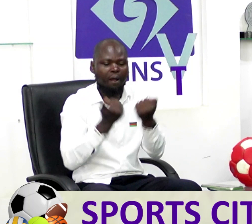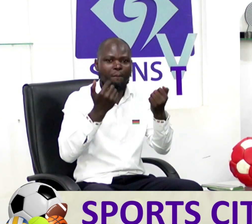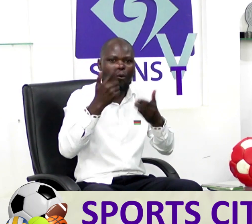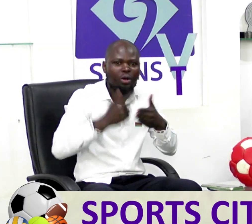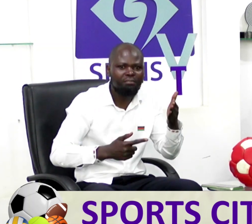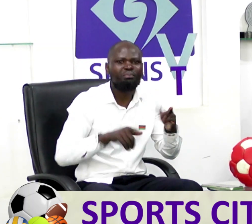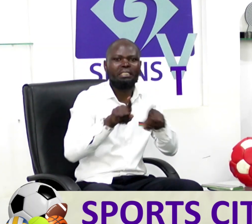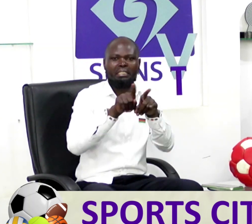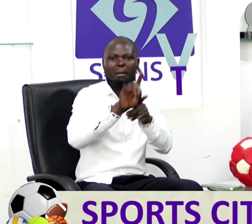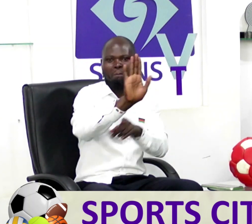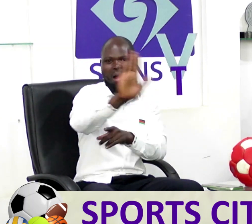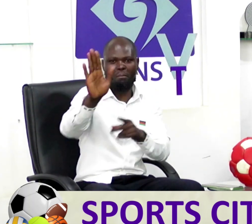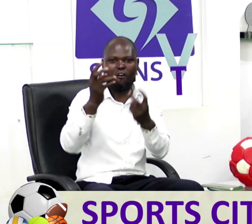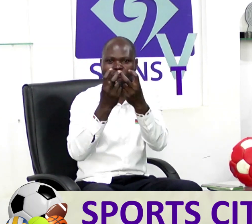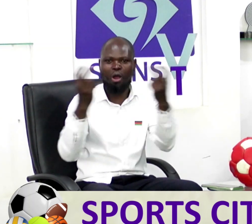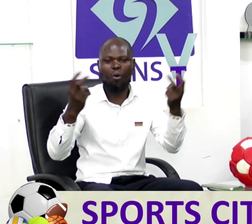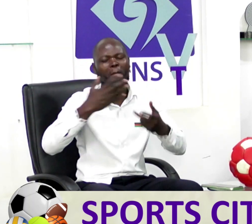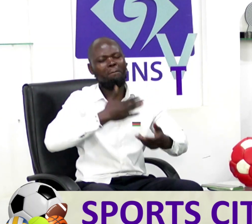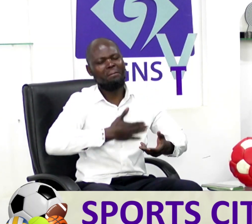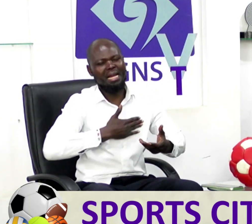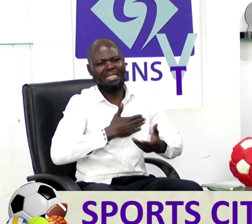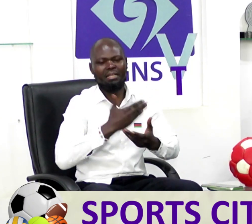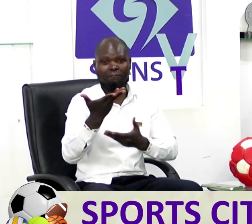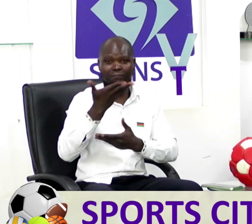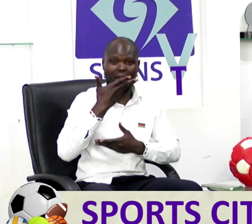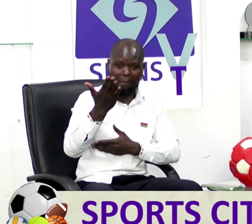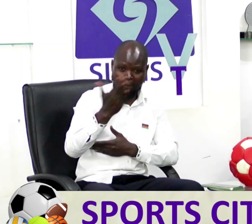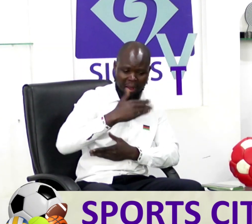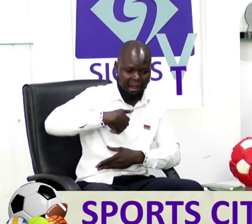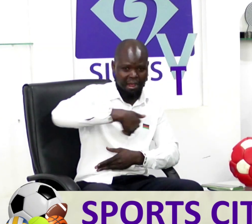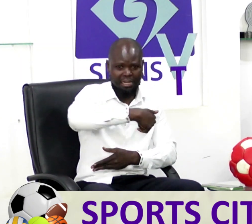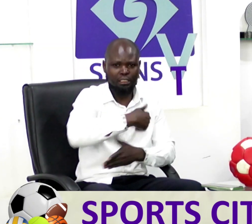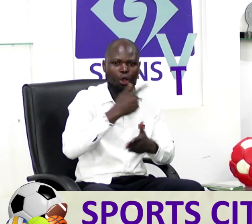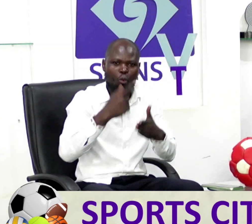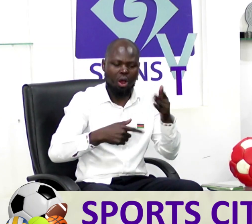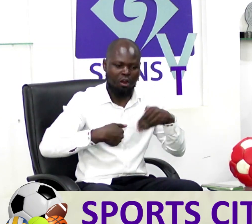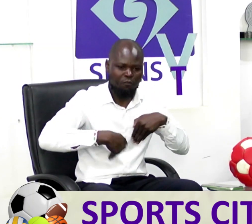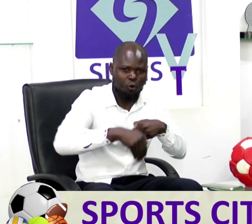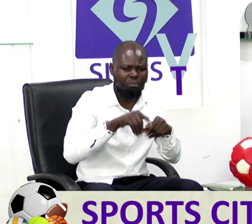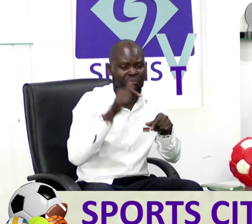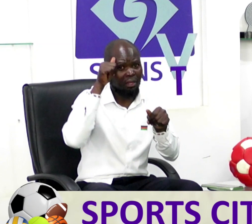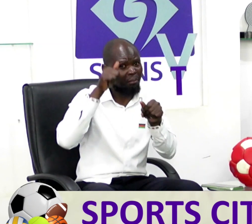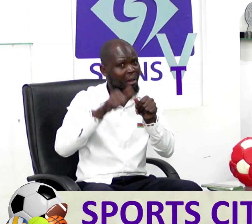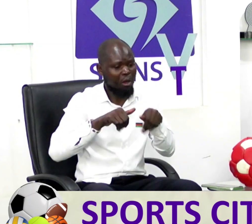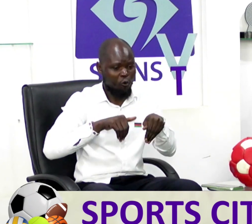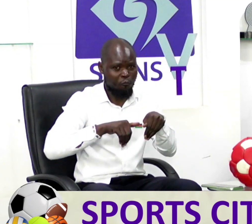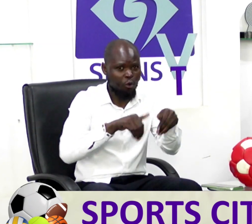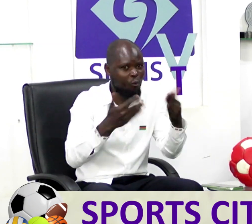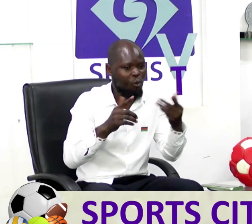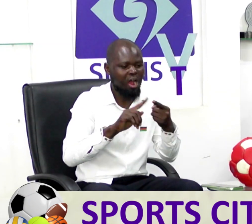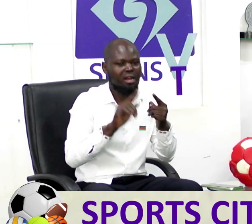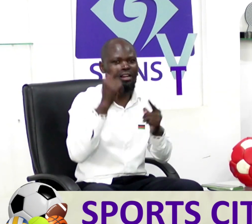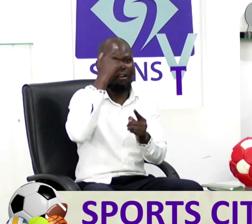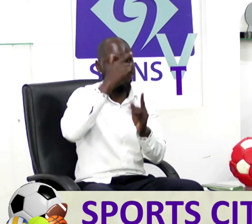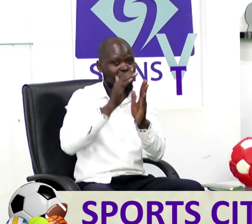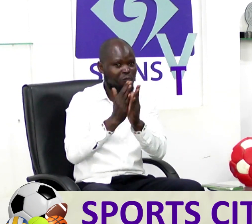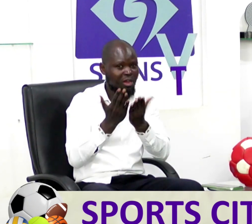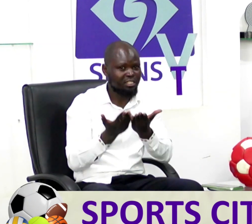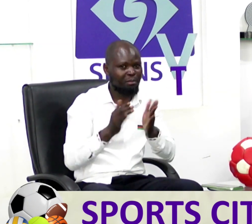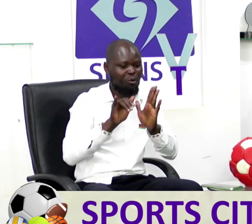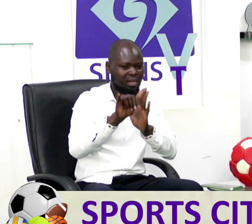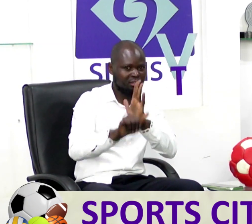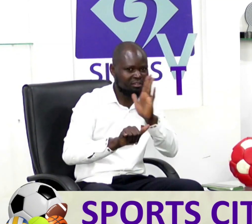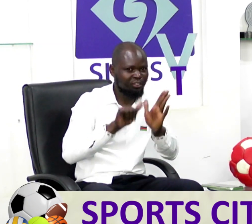in the weekend. You will give us your opinion, and also viewers, please send in your feedback and give us your opinion, and follow us on our social